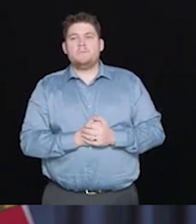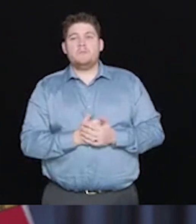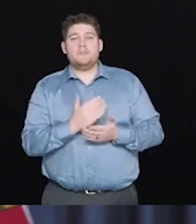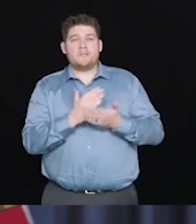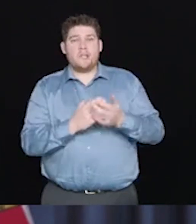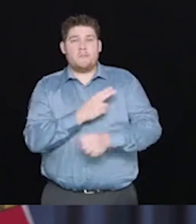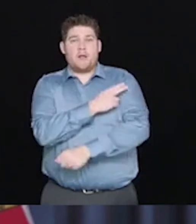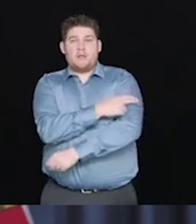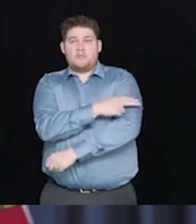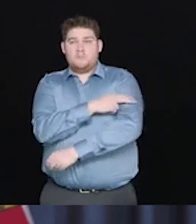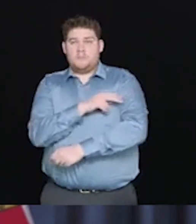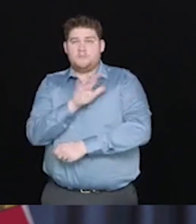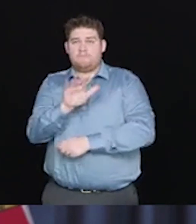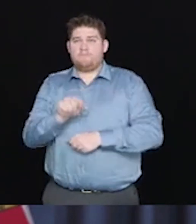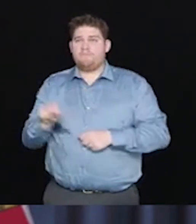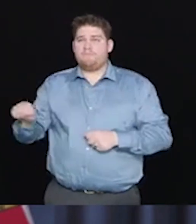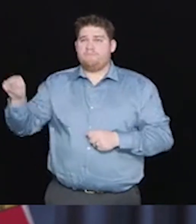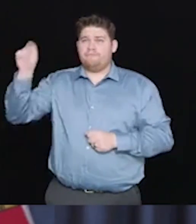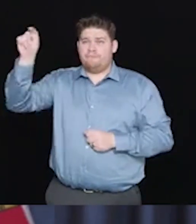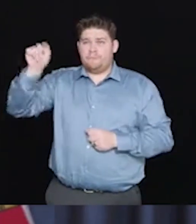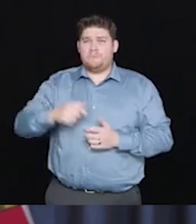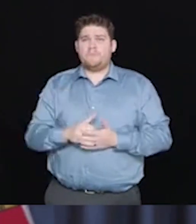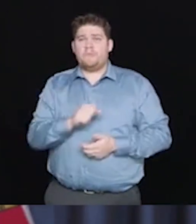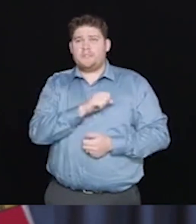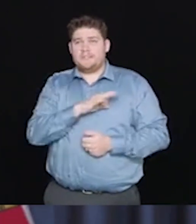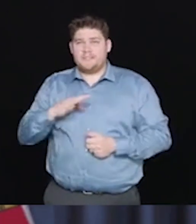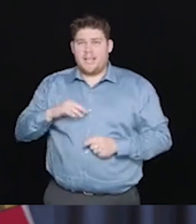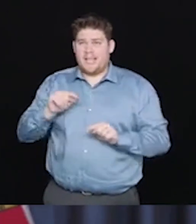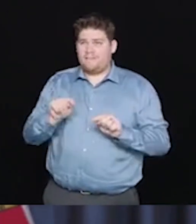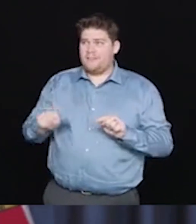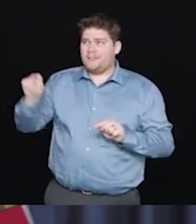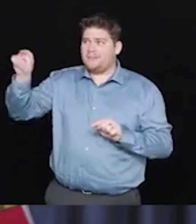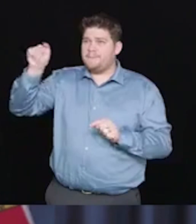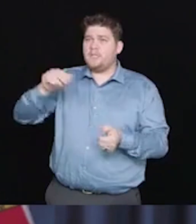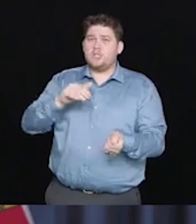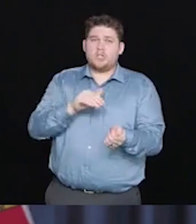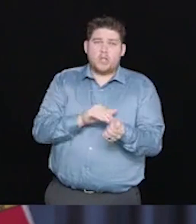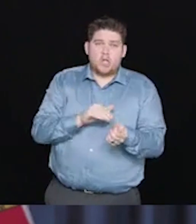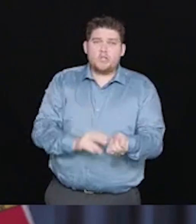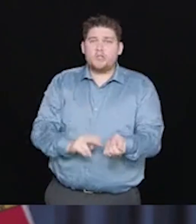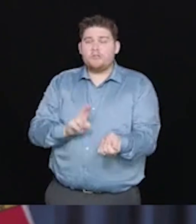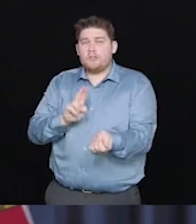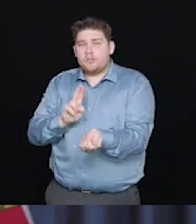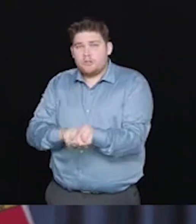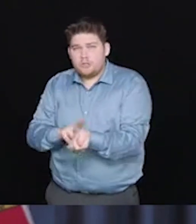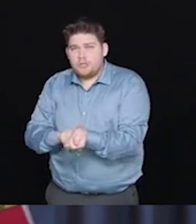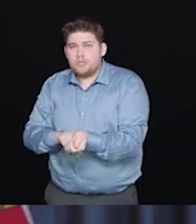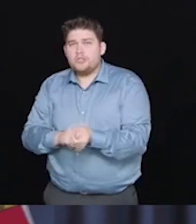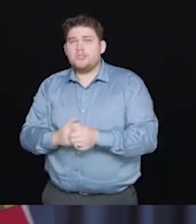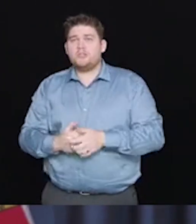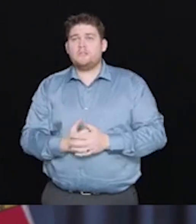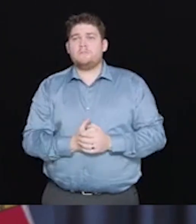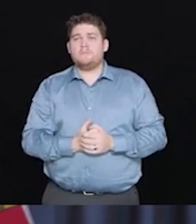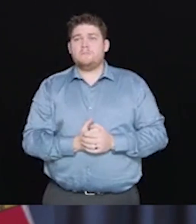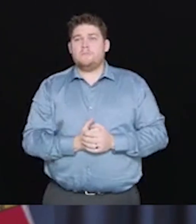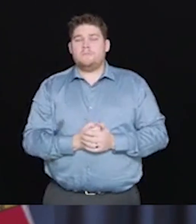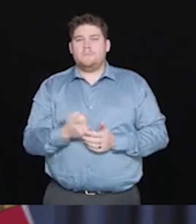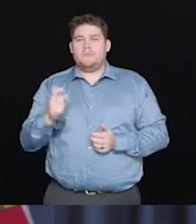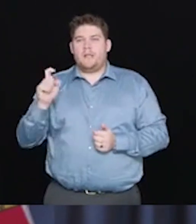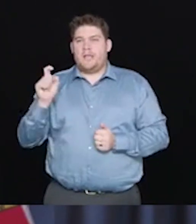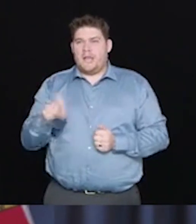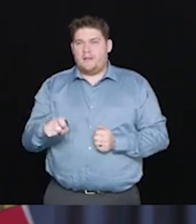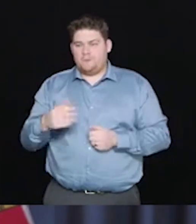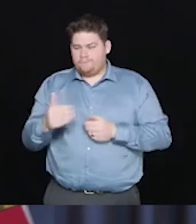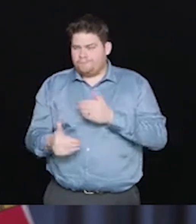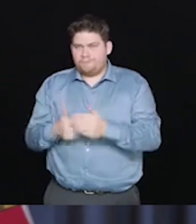life and movement to people who were waiting for surgeries. Not just to them, but of course the many, many people who will be affected about this